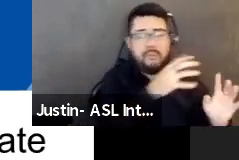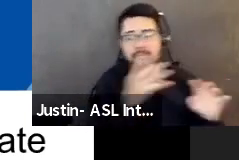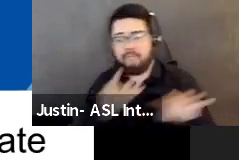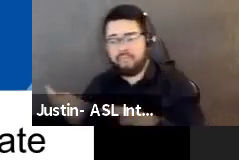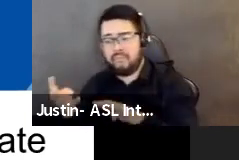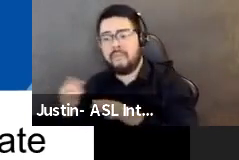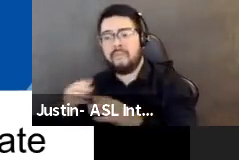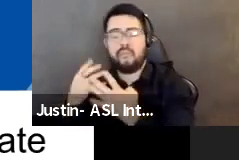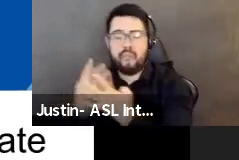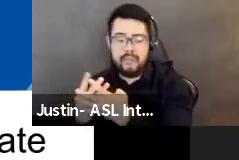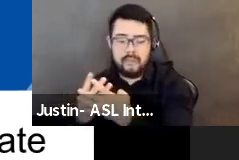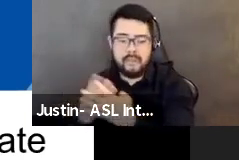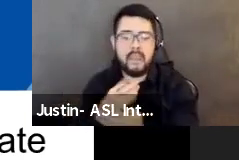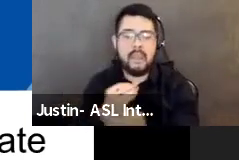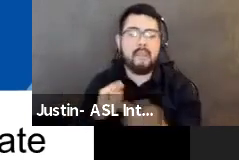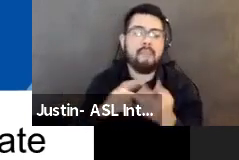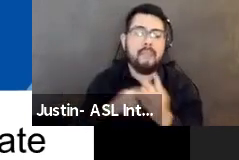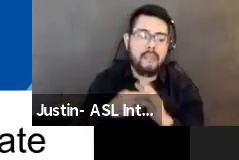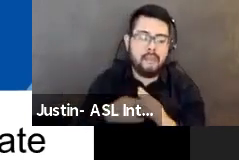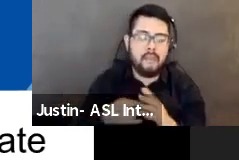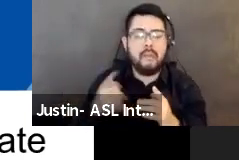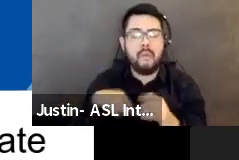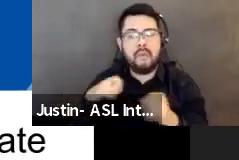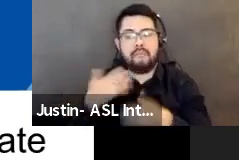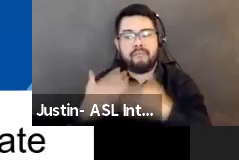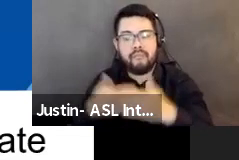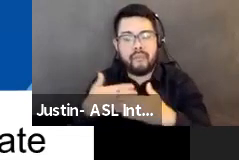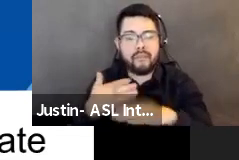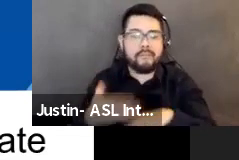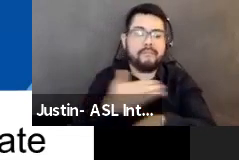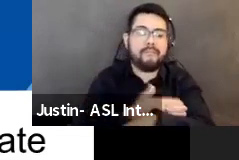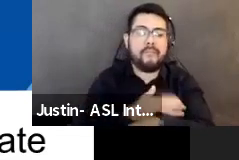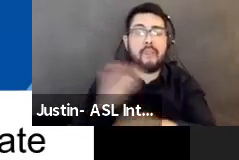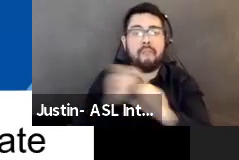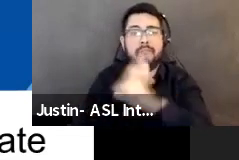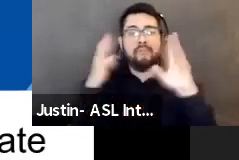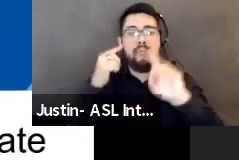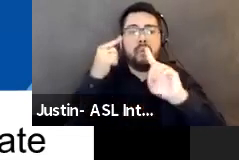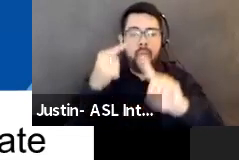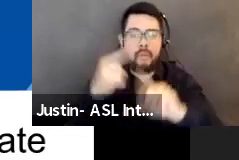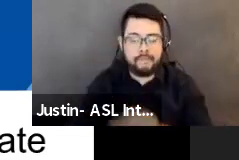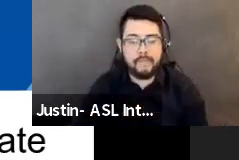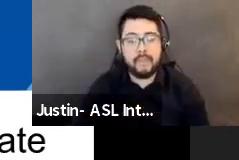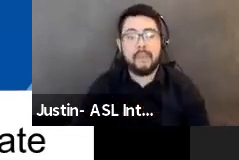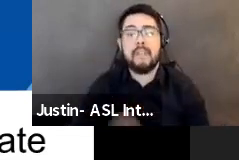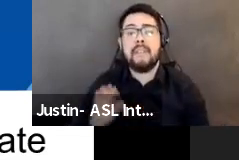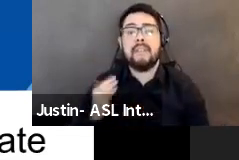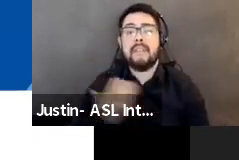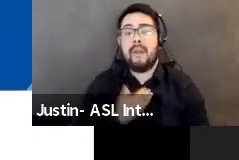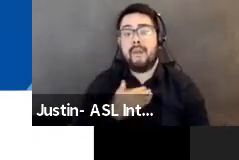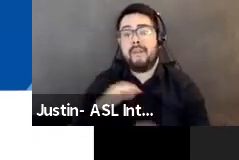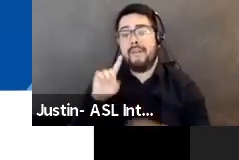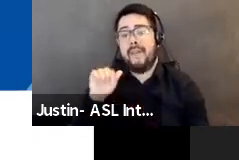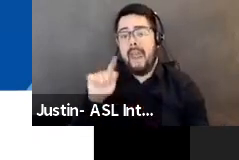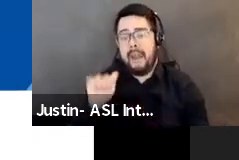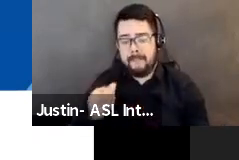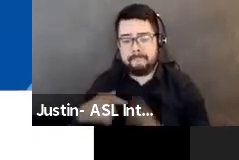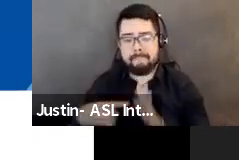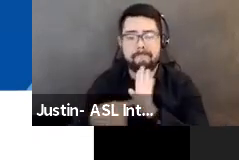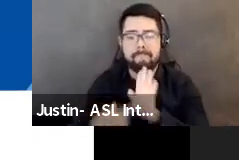we can make progress towards our ultimate goal so this is what the arrest data looks like next page